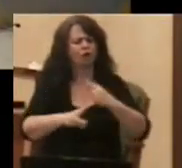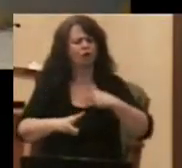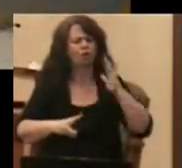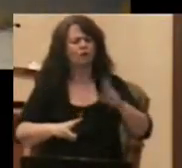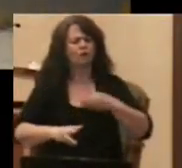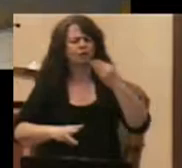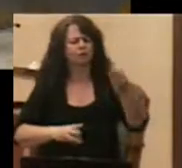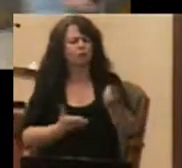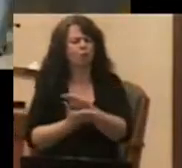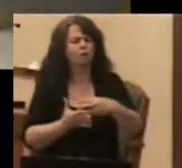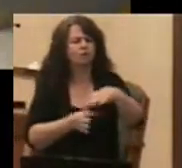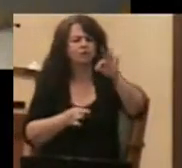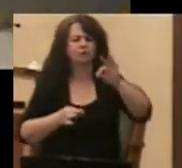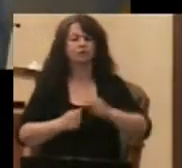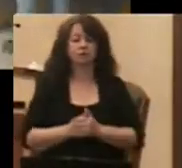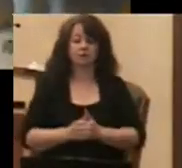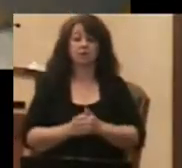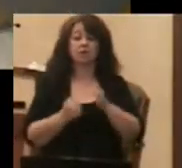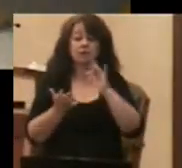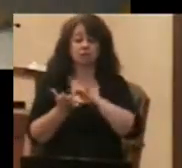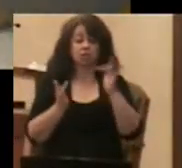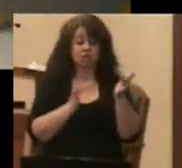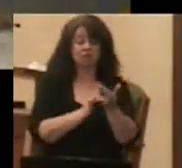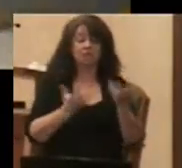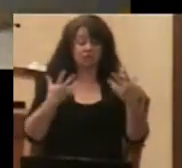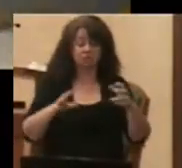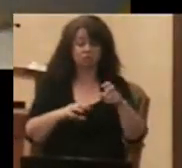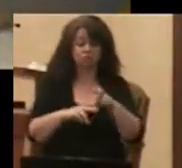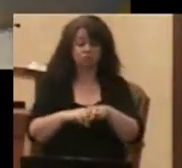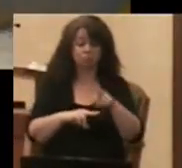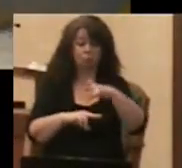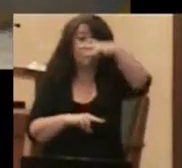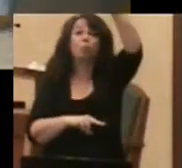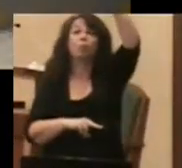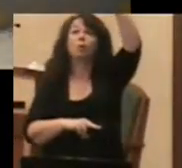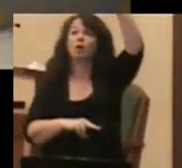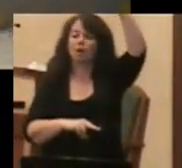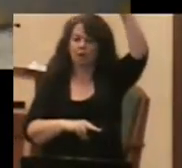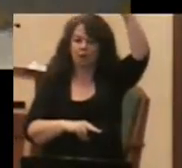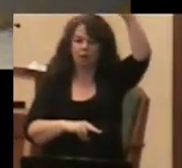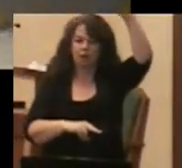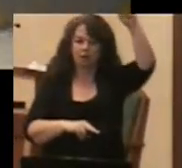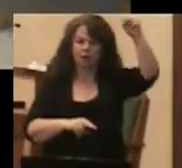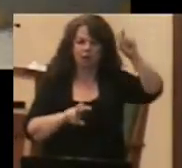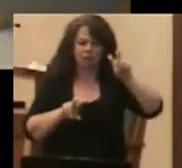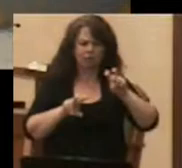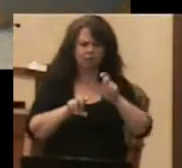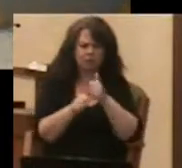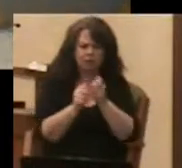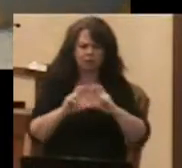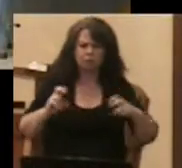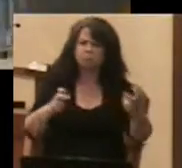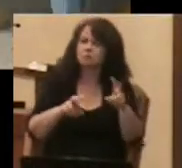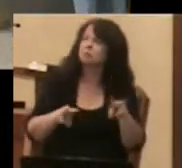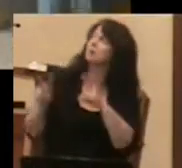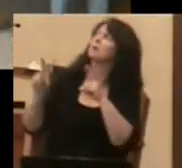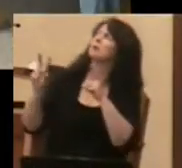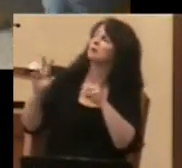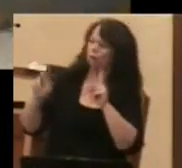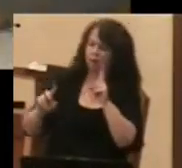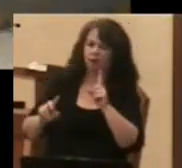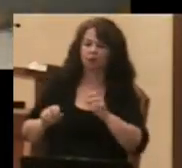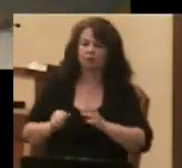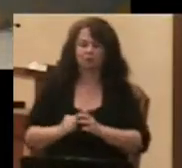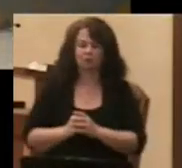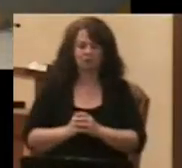After he said this, Jesus flew up into the sky right in front of them, and they did not see him again. So the